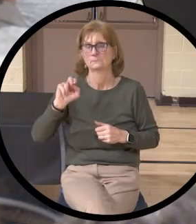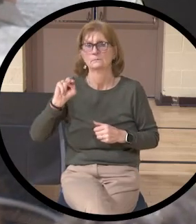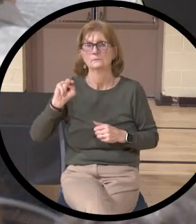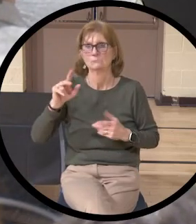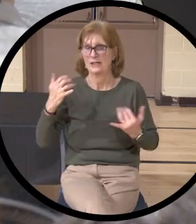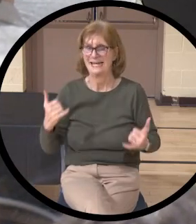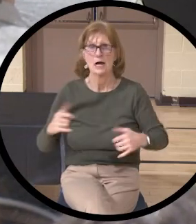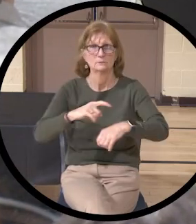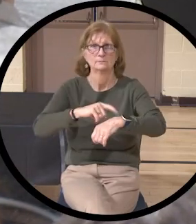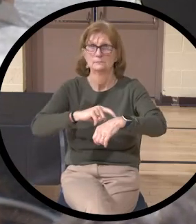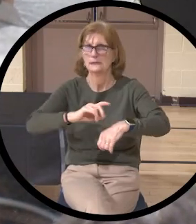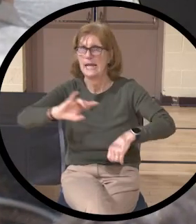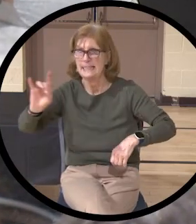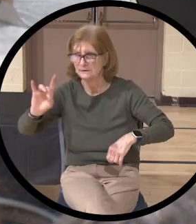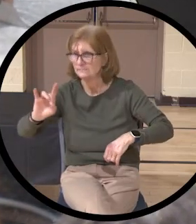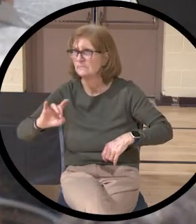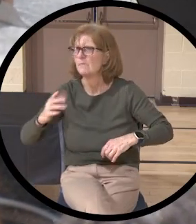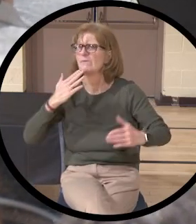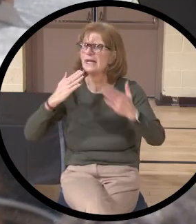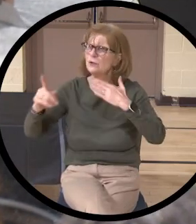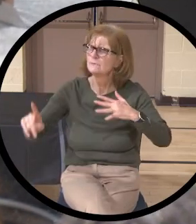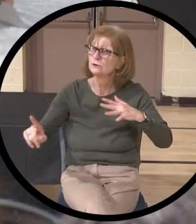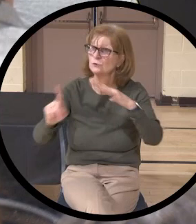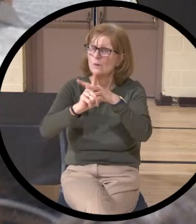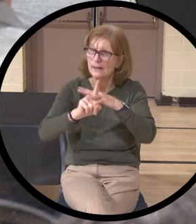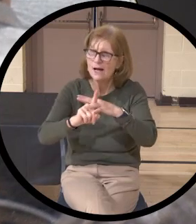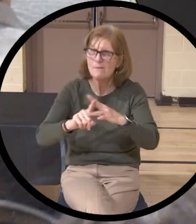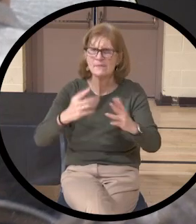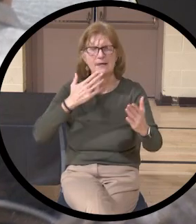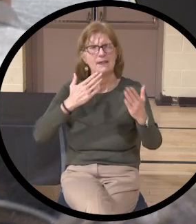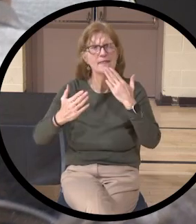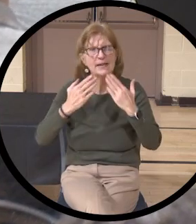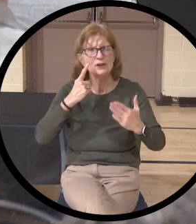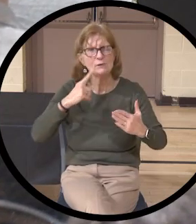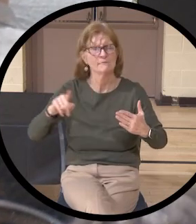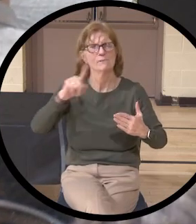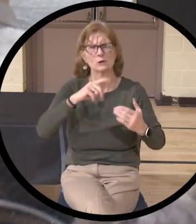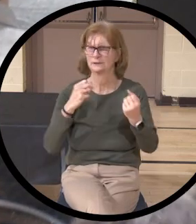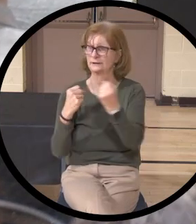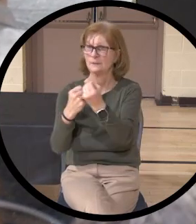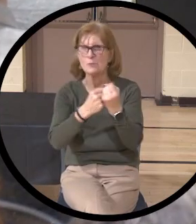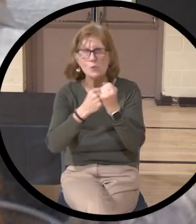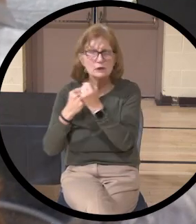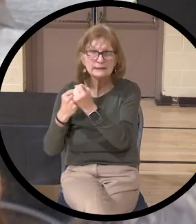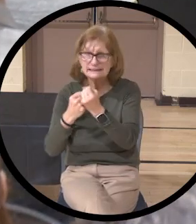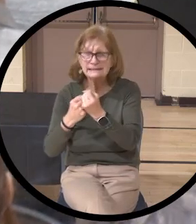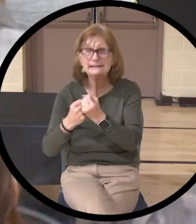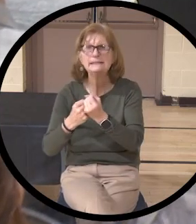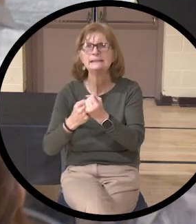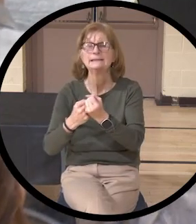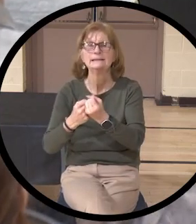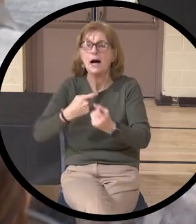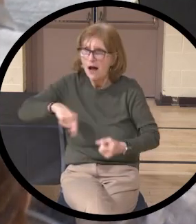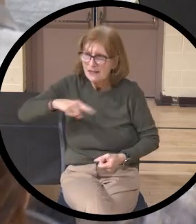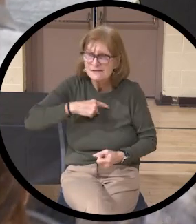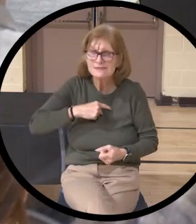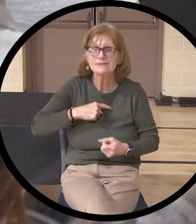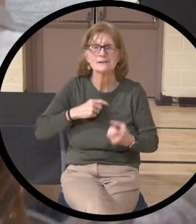on the dot. Thank you all for coming out. Thank you all for supporting Domi.